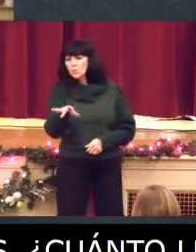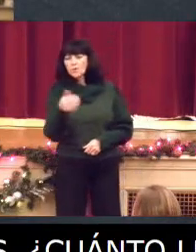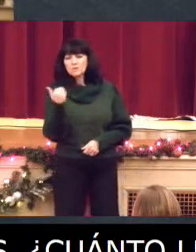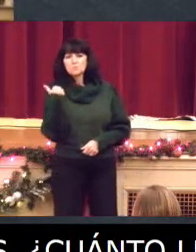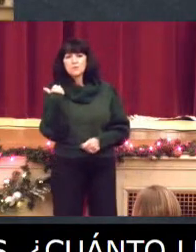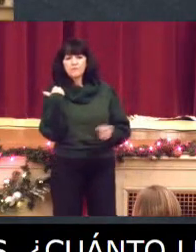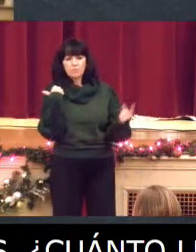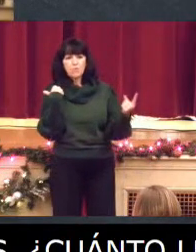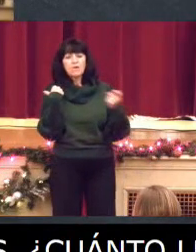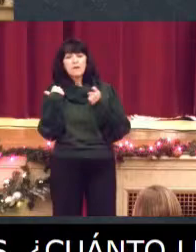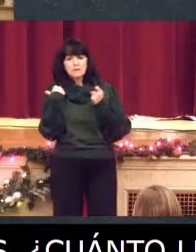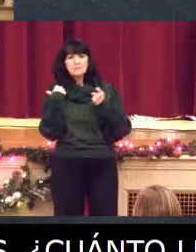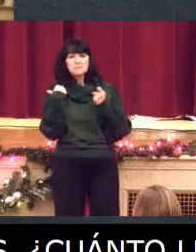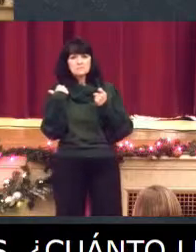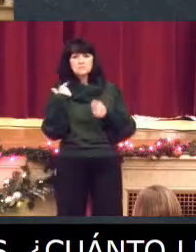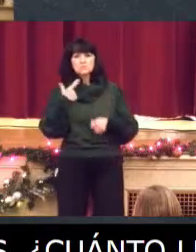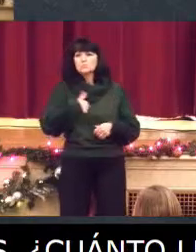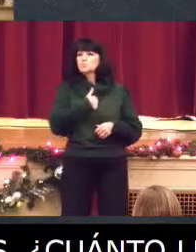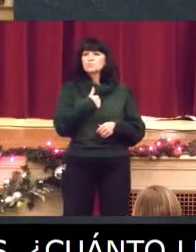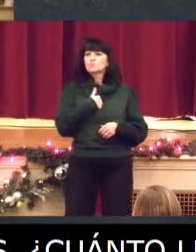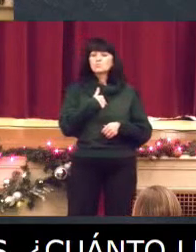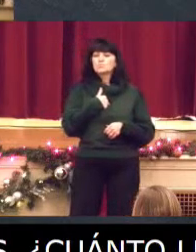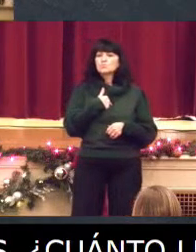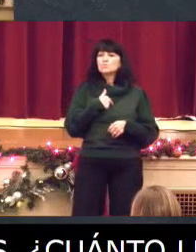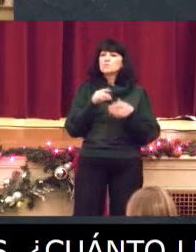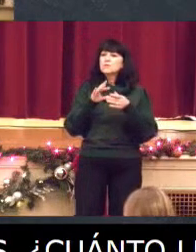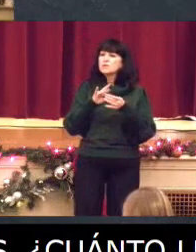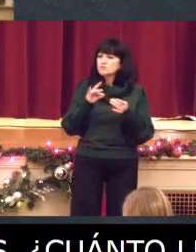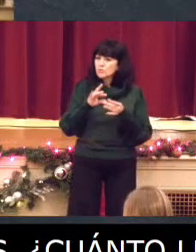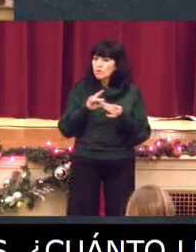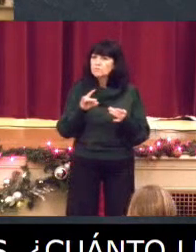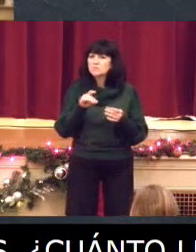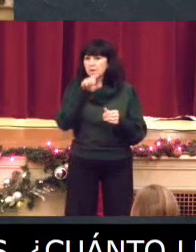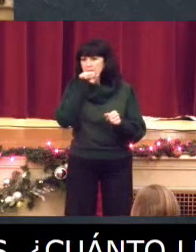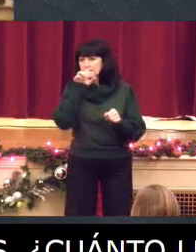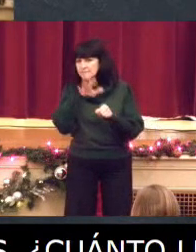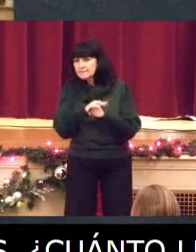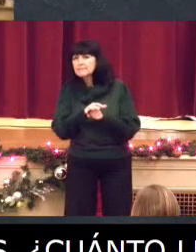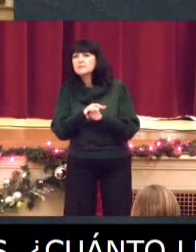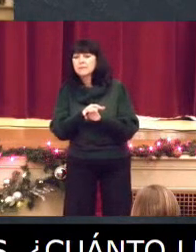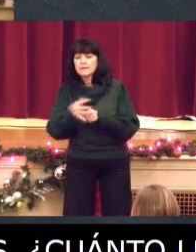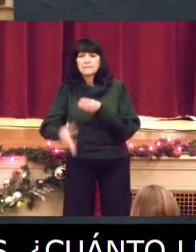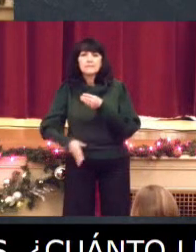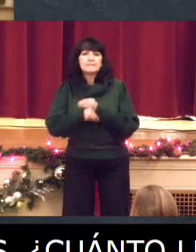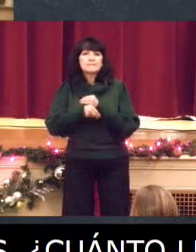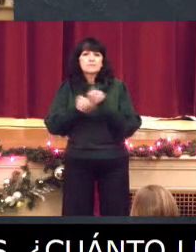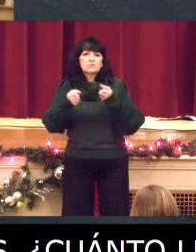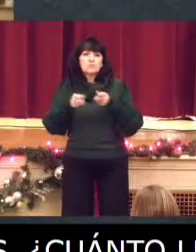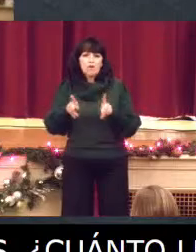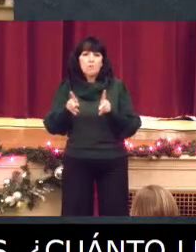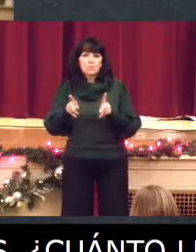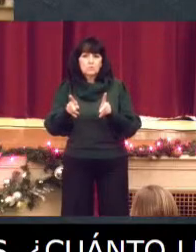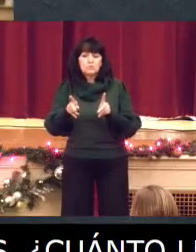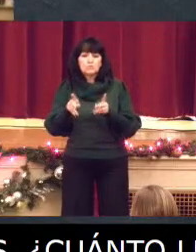talked about was our commitment to additional opportunity funding. To give you